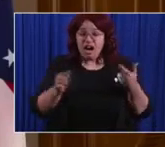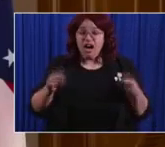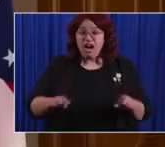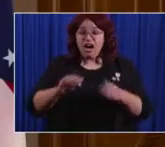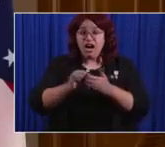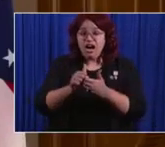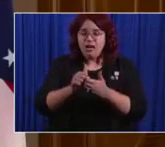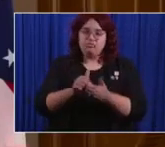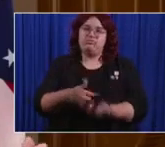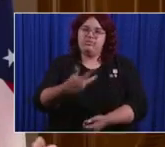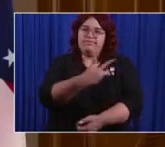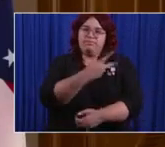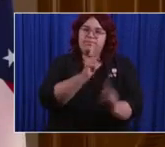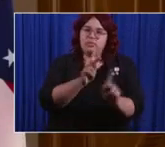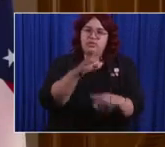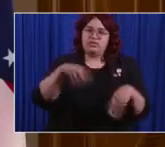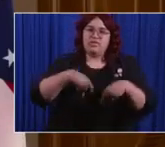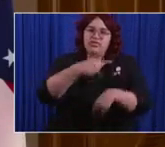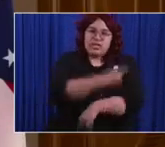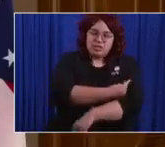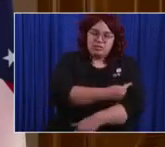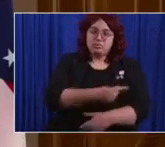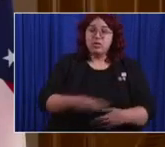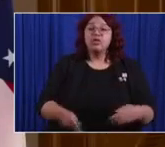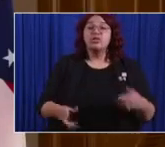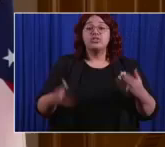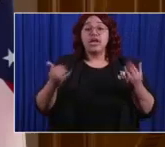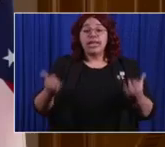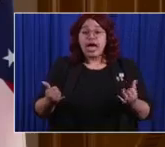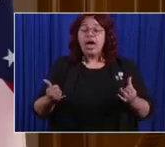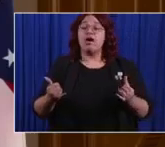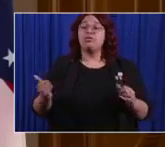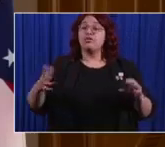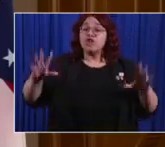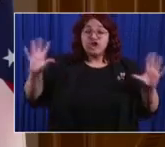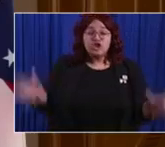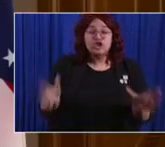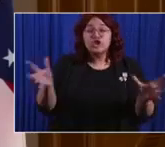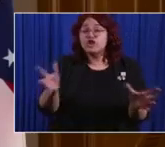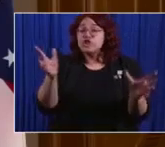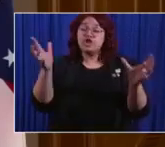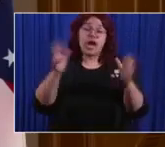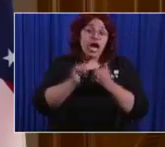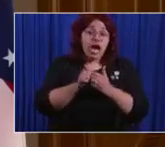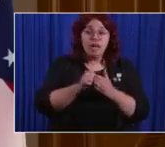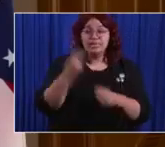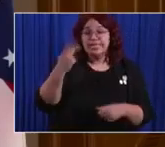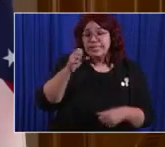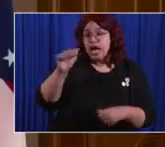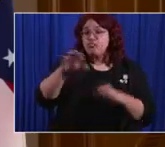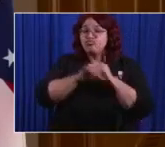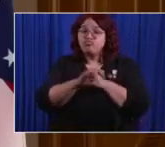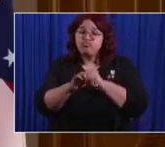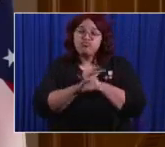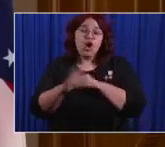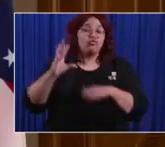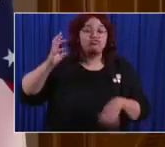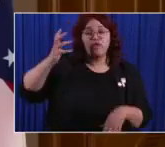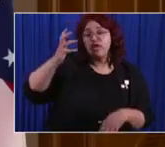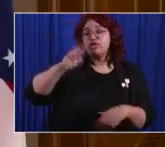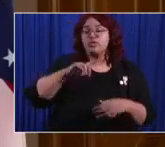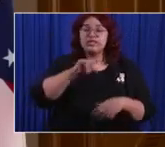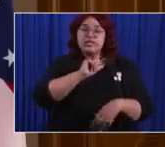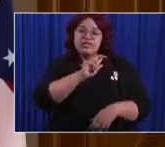we can, from PSAs on radio, on TV, local health departments, local